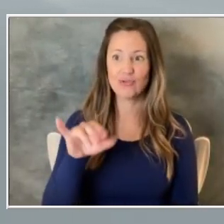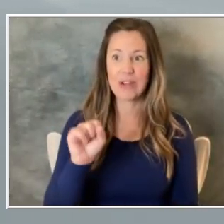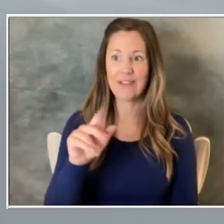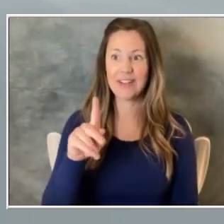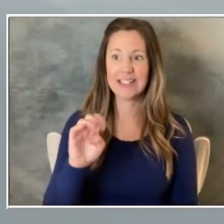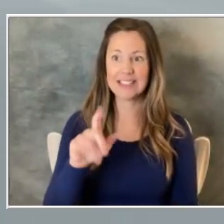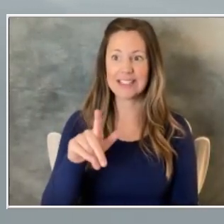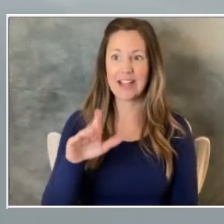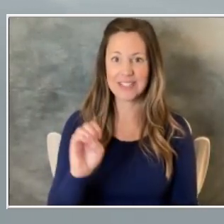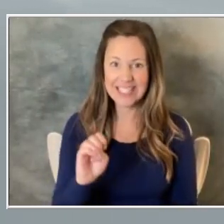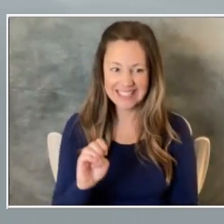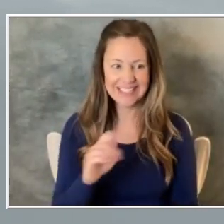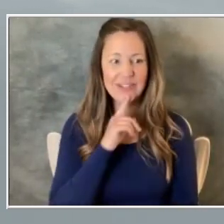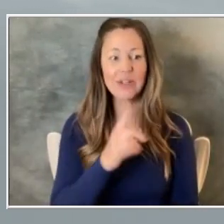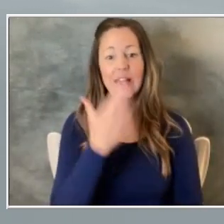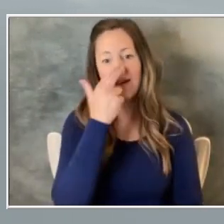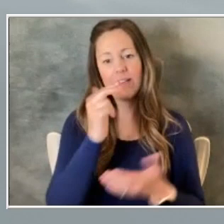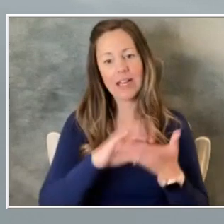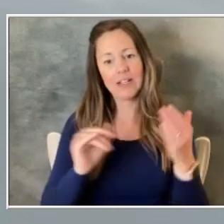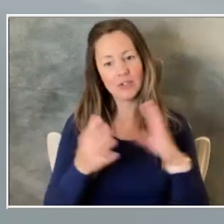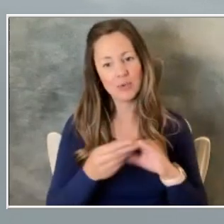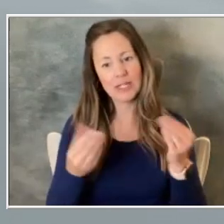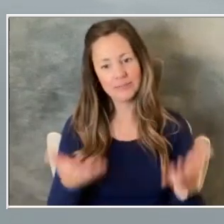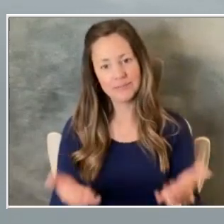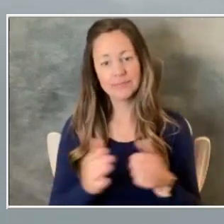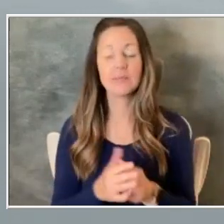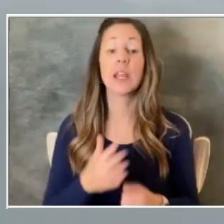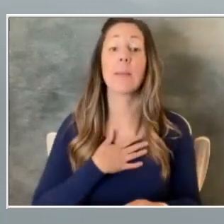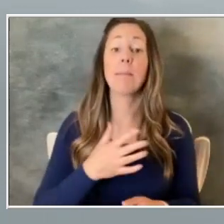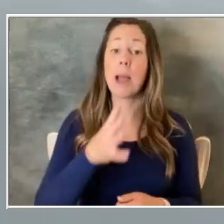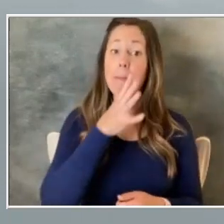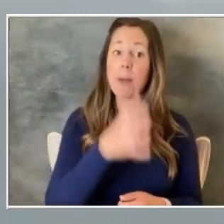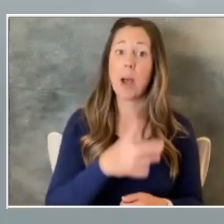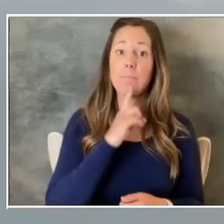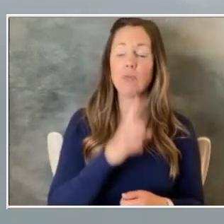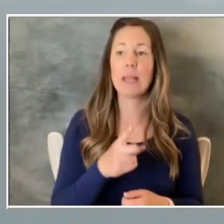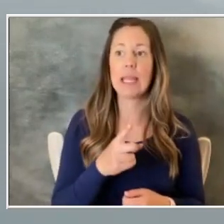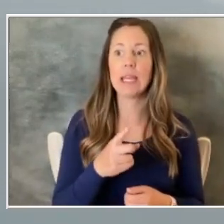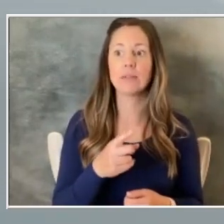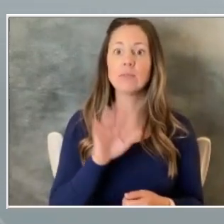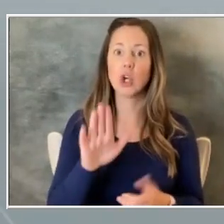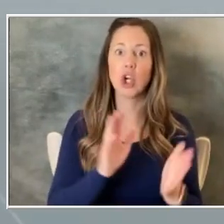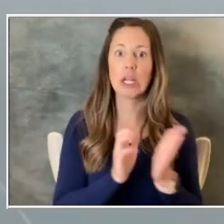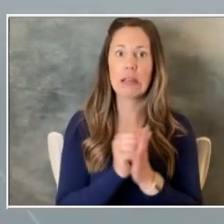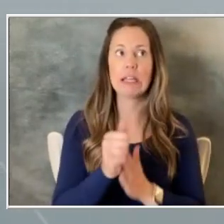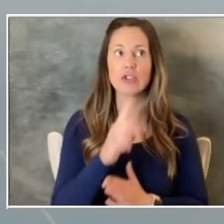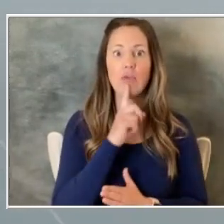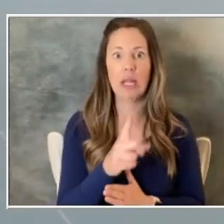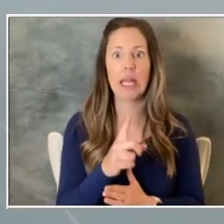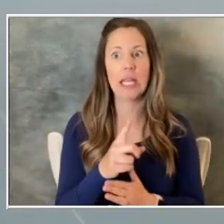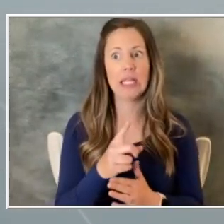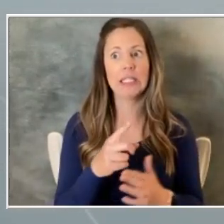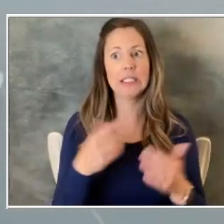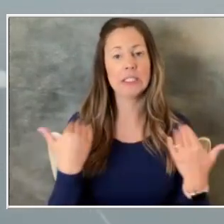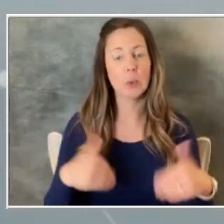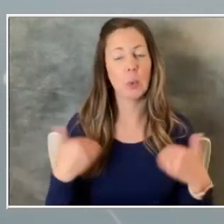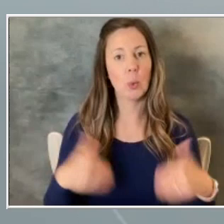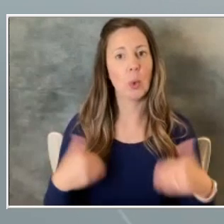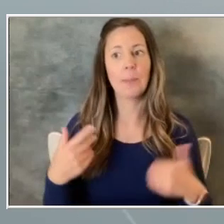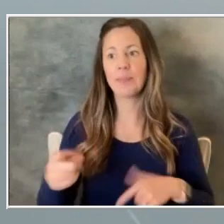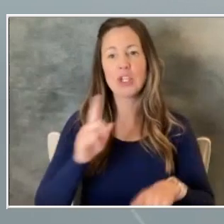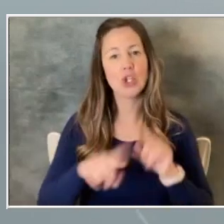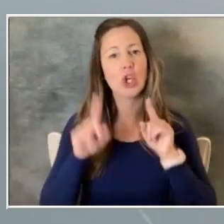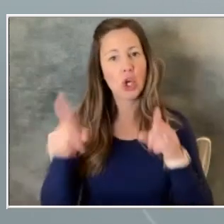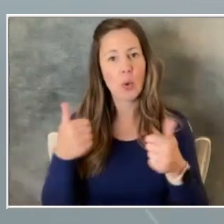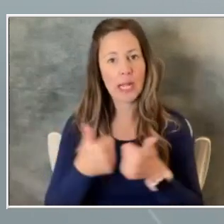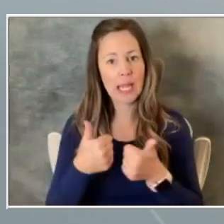it because, my mom was really far along in her cancer, kind of at her point where she couldn't really get out to games, but it was my dad's